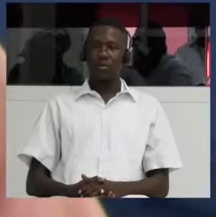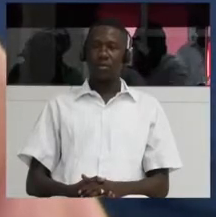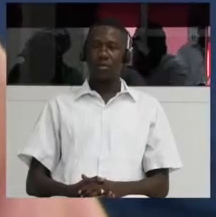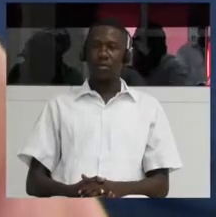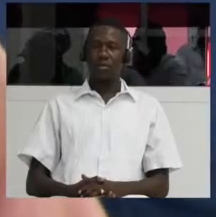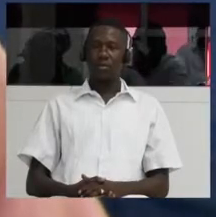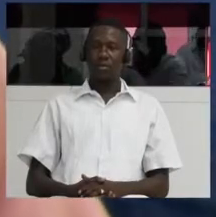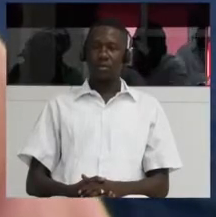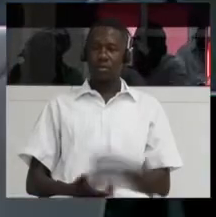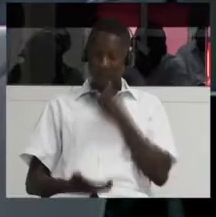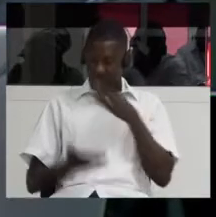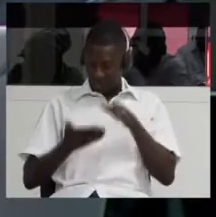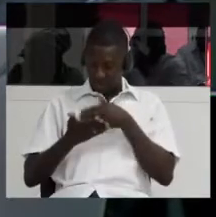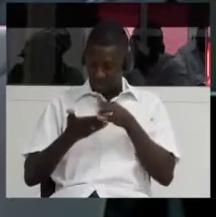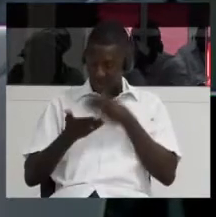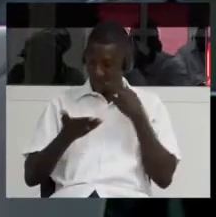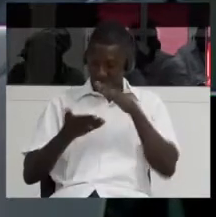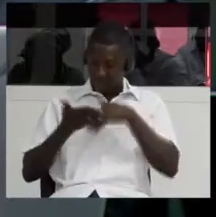That's the statement, correct? Yes.